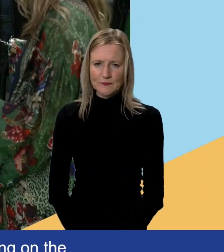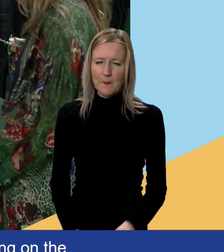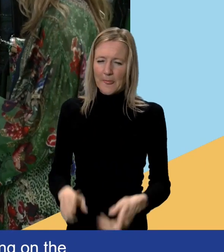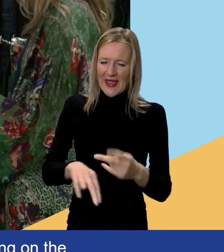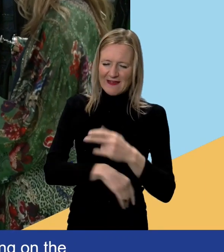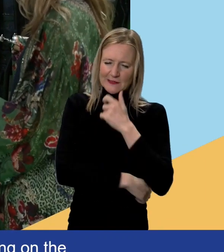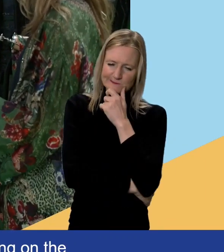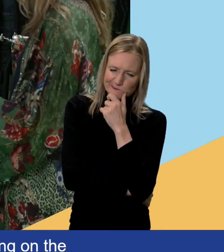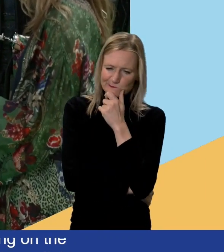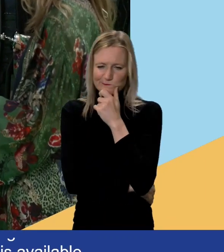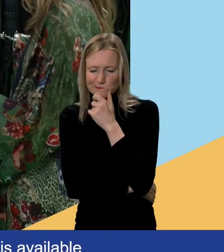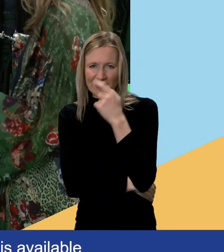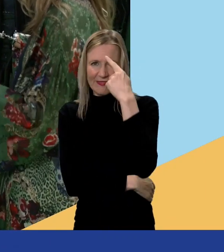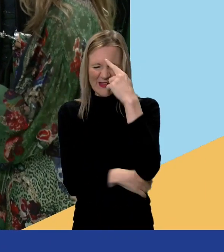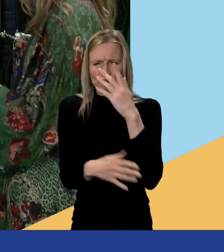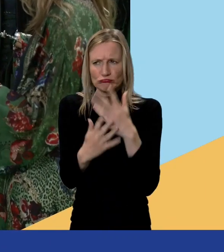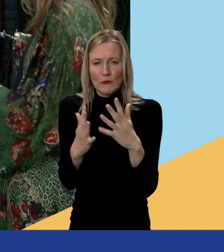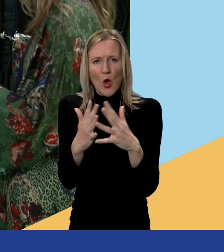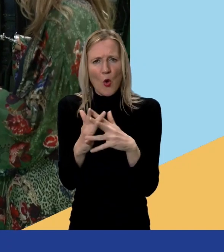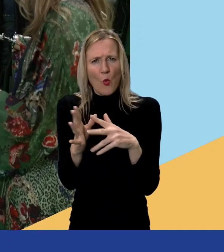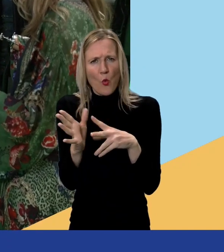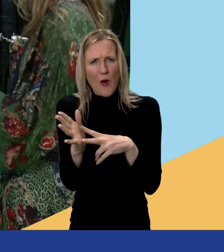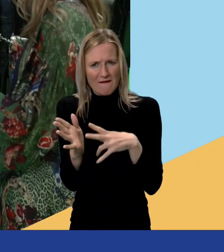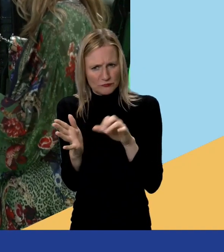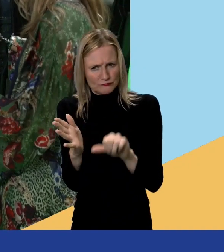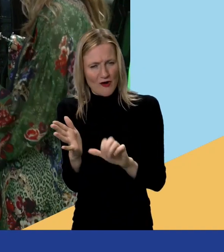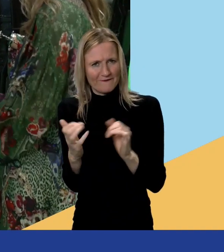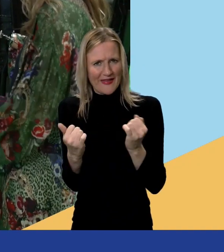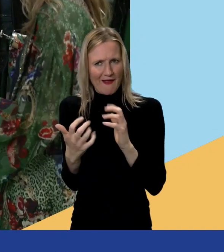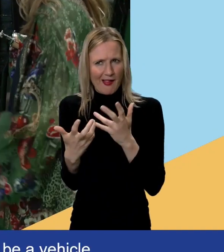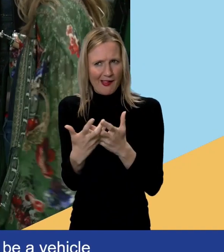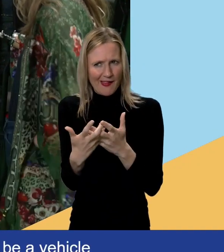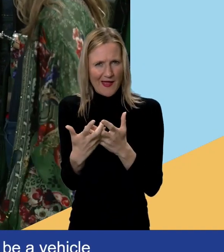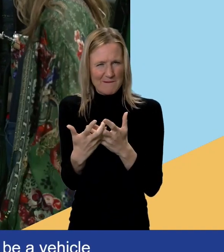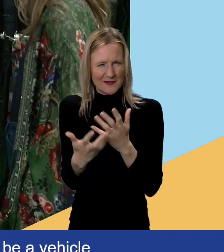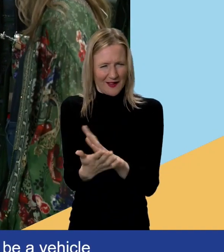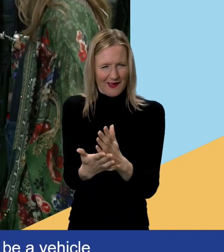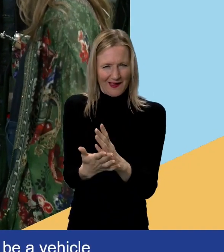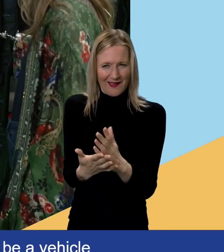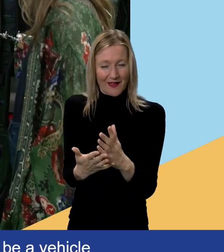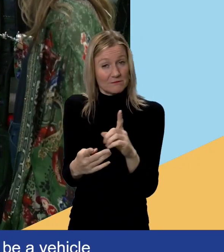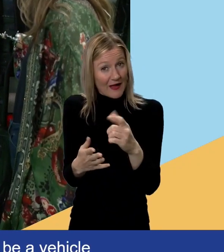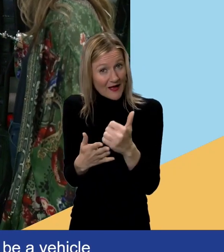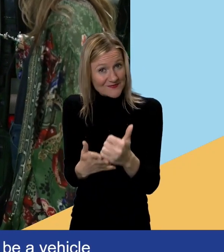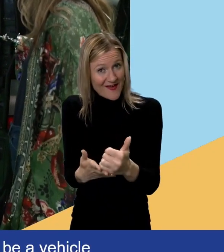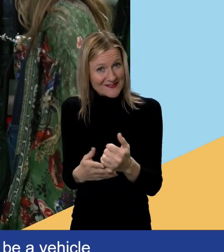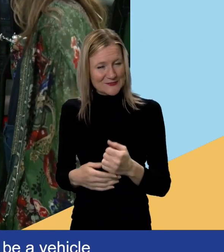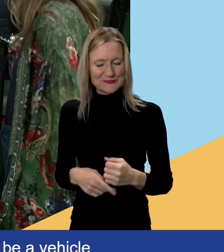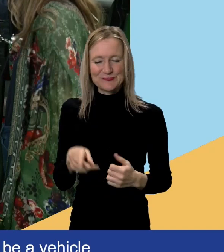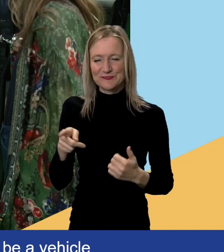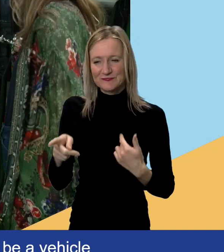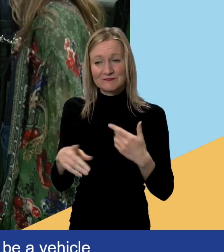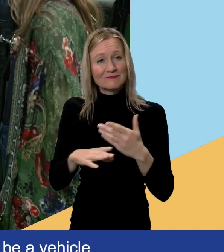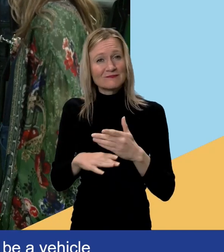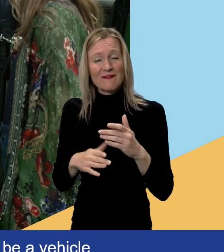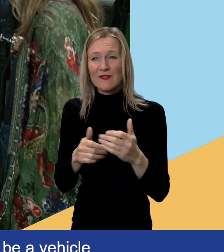WAV might be the vehicle for me, but I'm not really sure just yet? What would your advice be? Yeah, it's, do you know what? I've been in the industry so long, it's quite